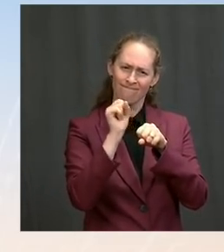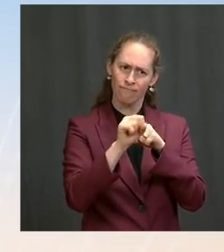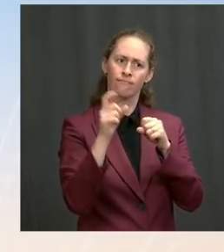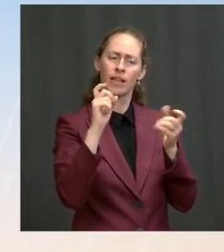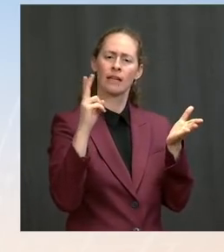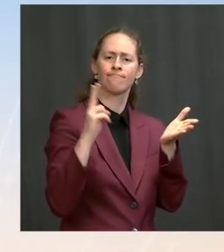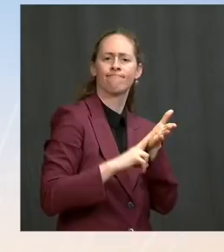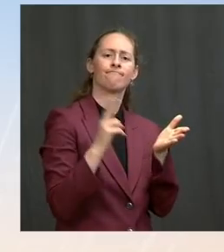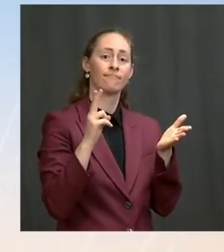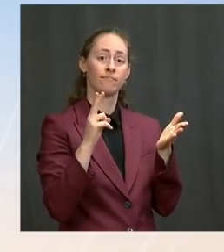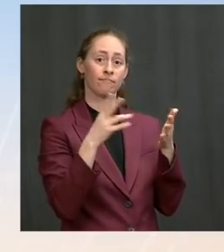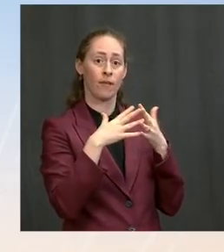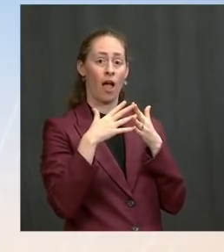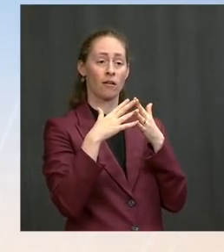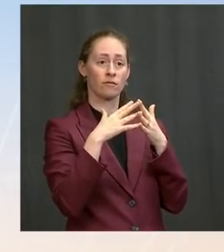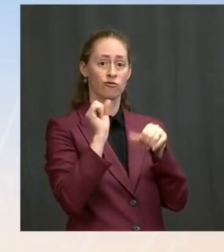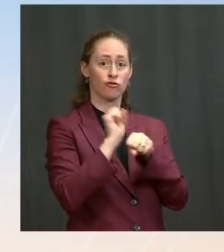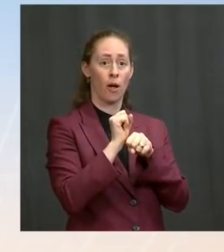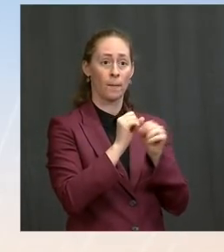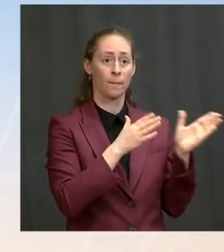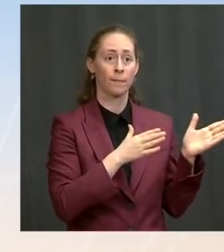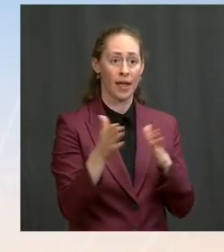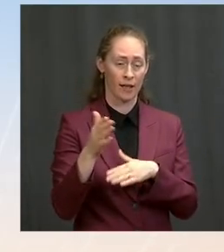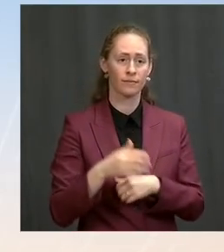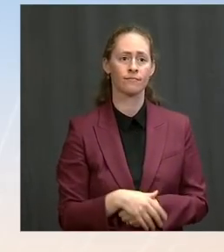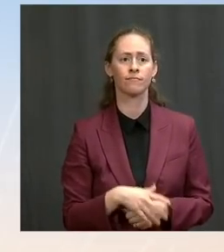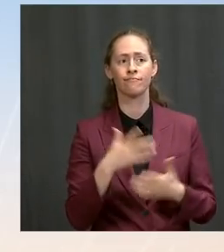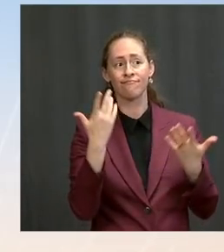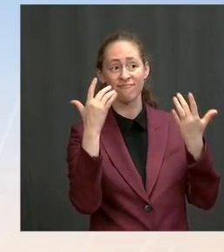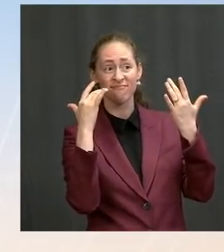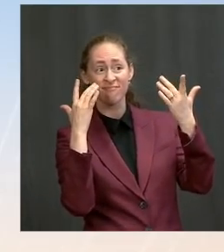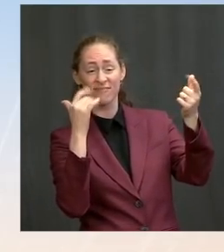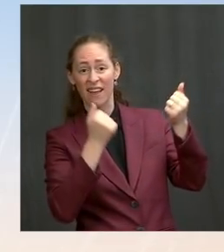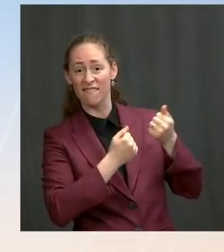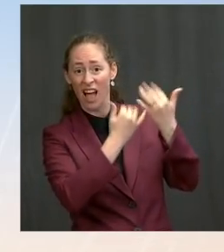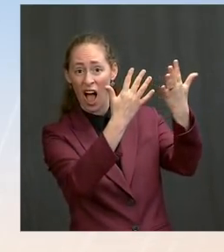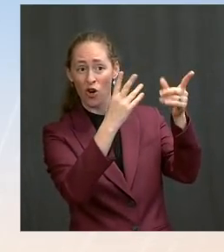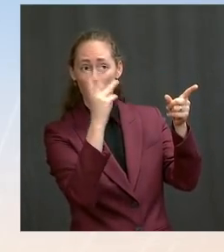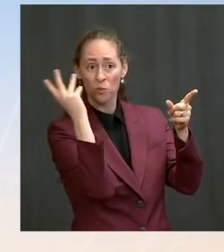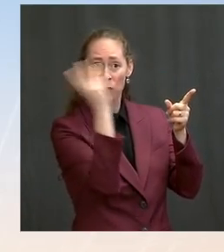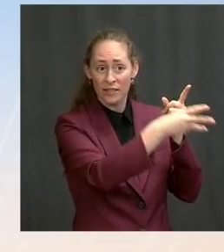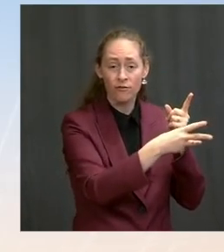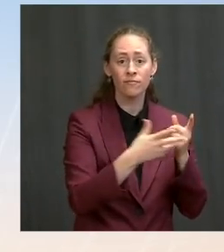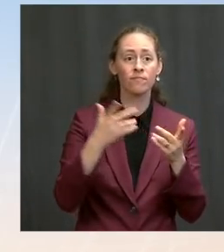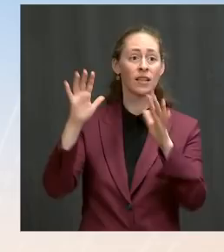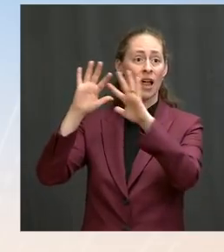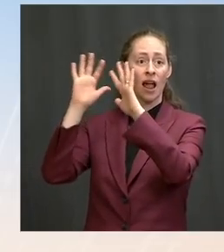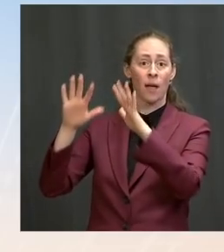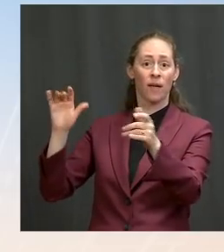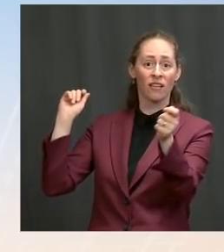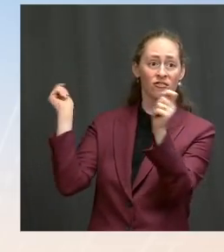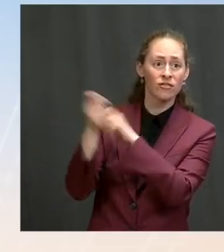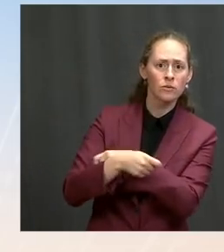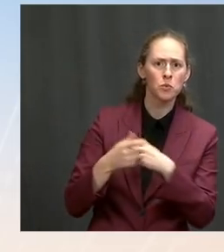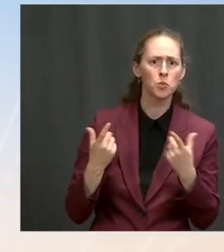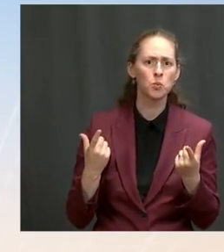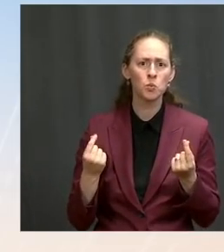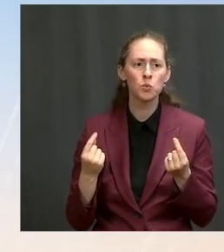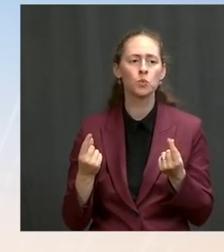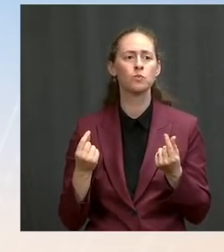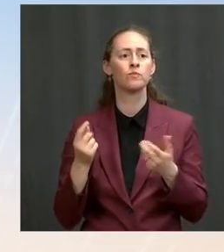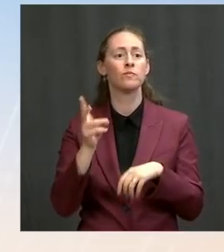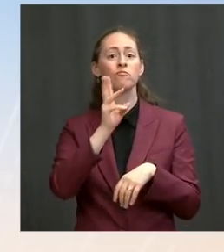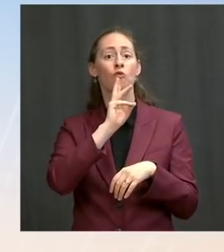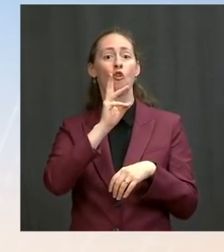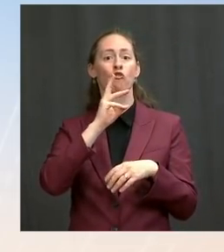to wildfires in the West, building our nation's resilience to climate change, and prioritizing water infrastructure is already